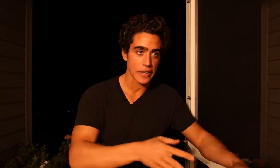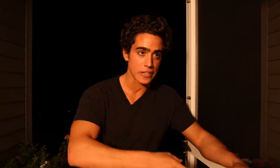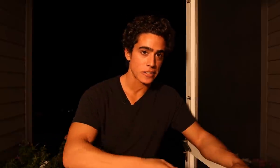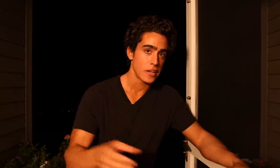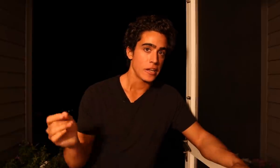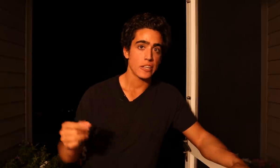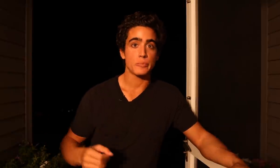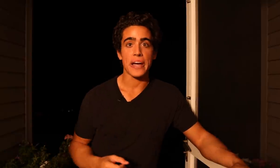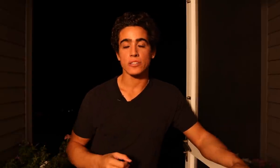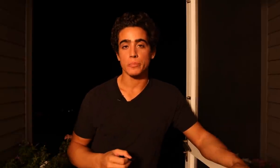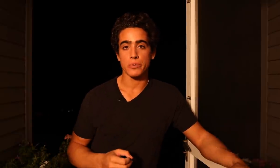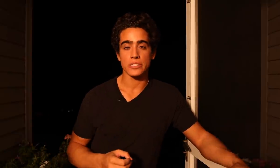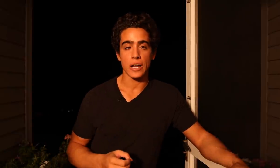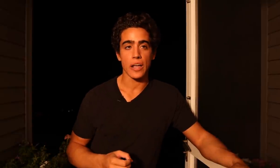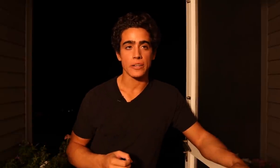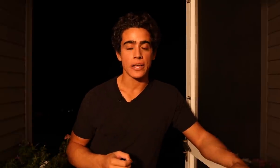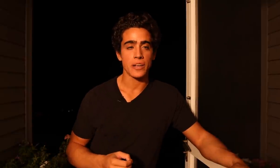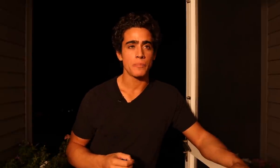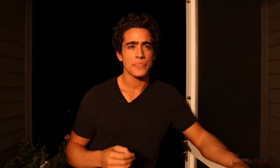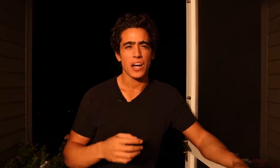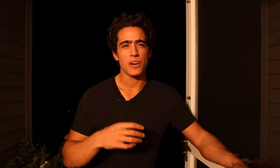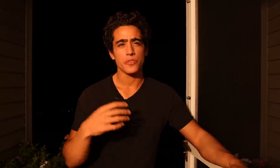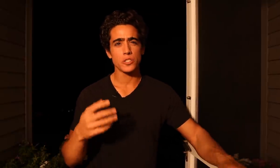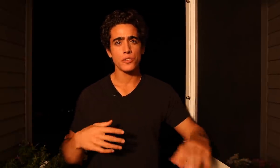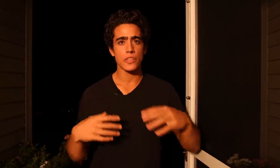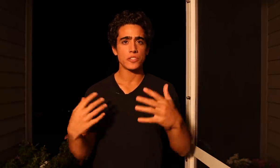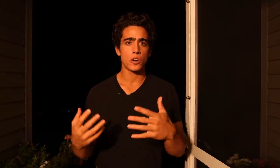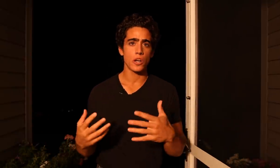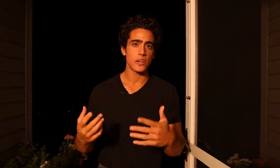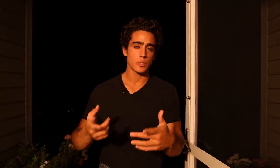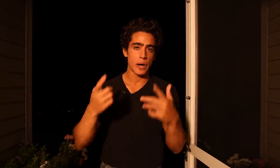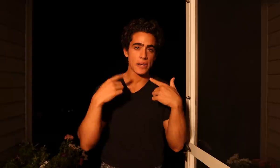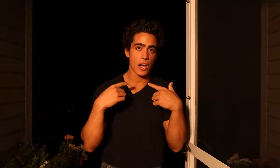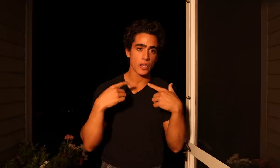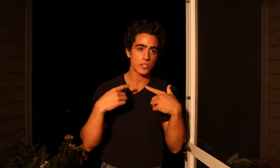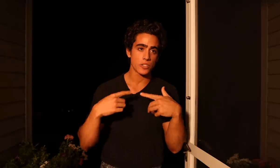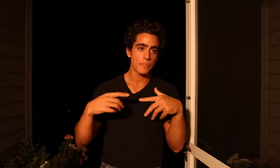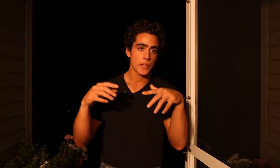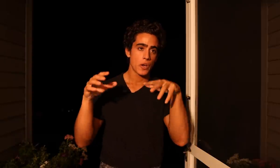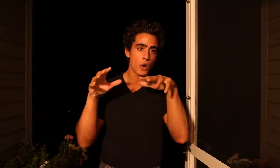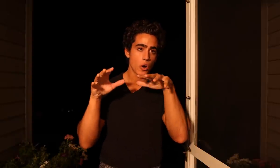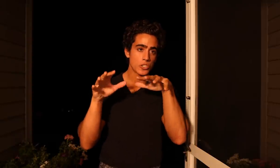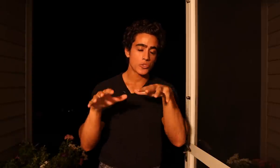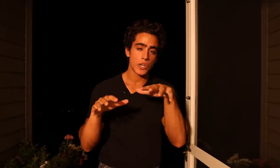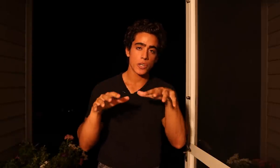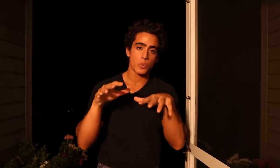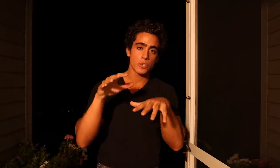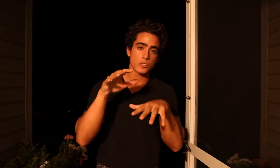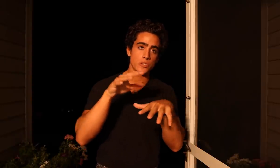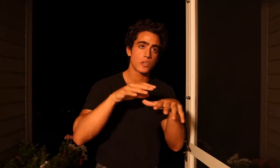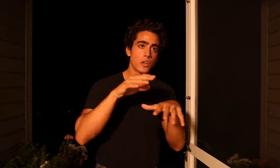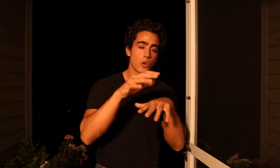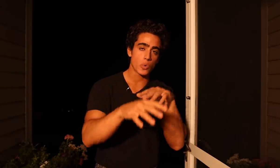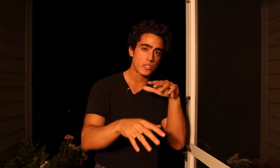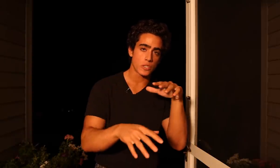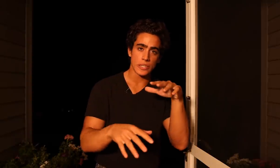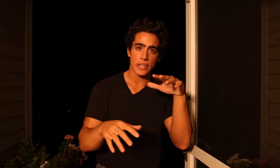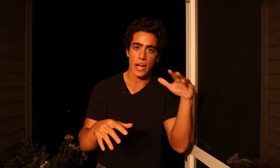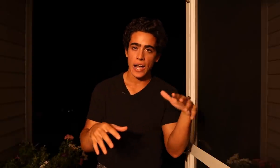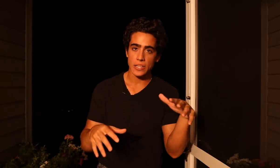and Australia I guess is back to the prison island. For those of you that don't know and to my knowledge, Australia was